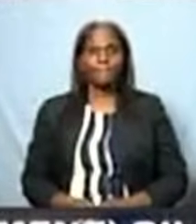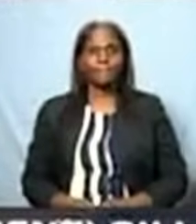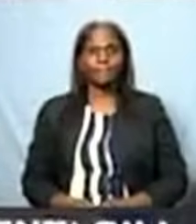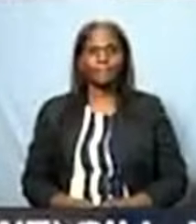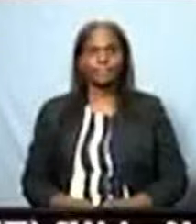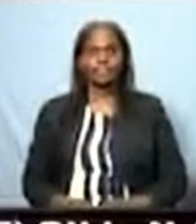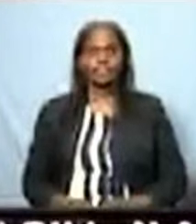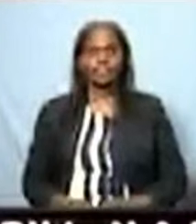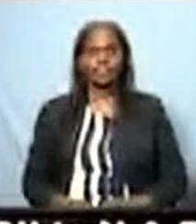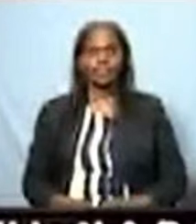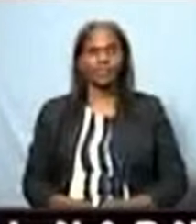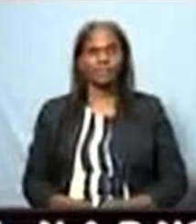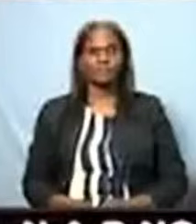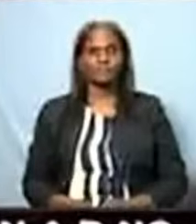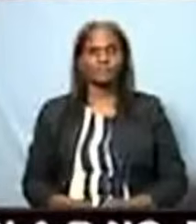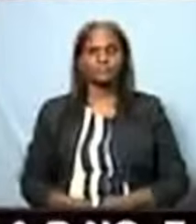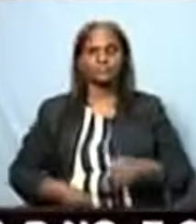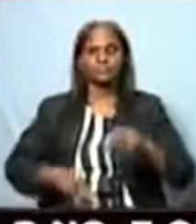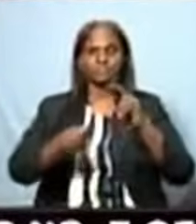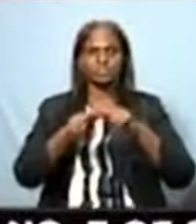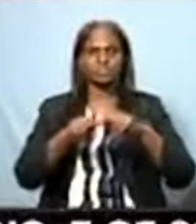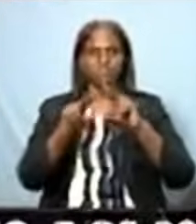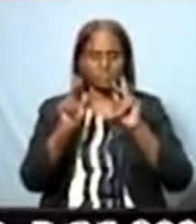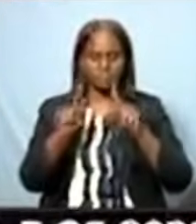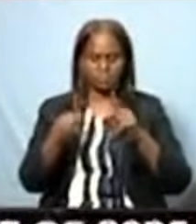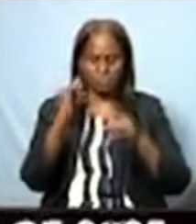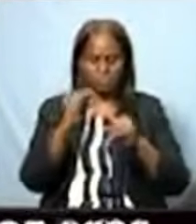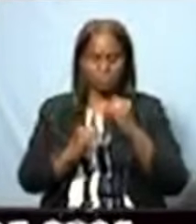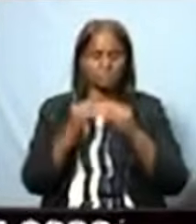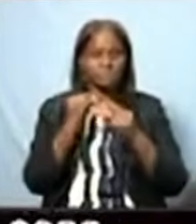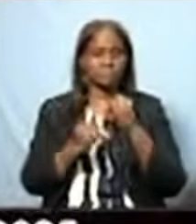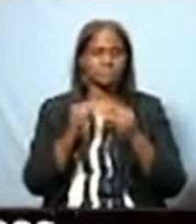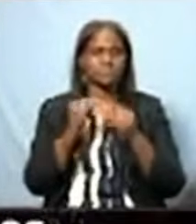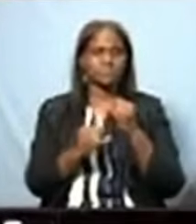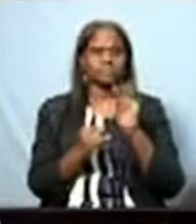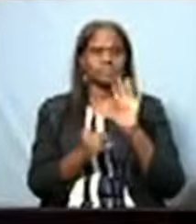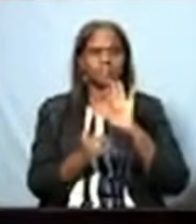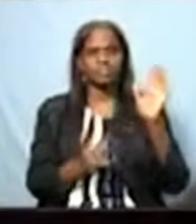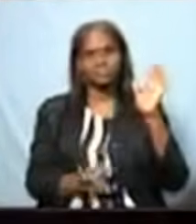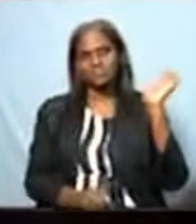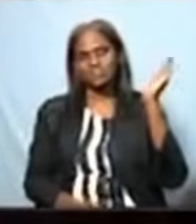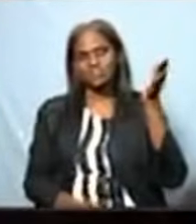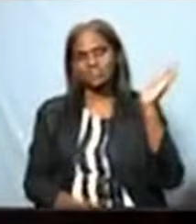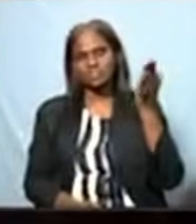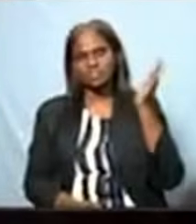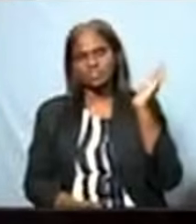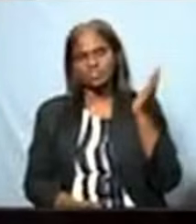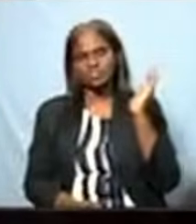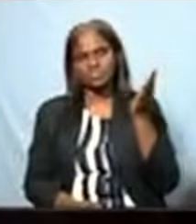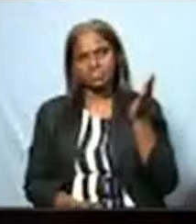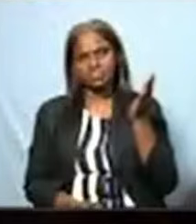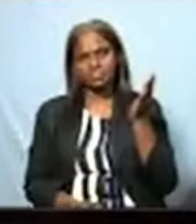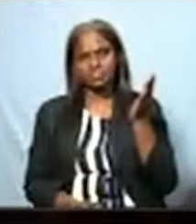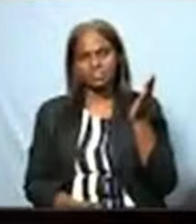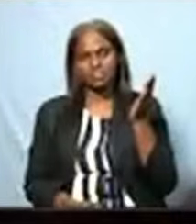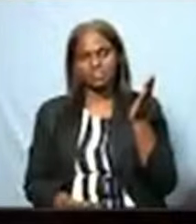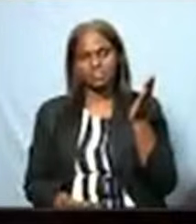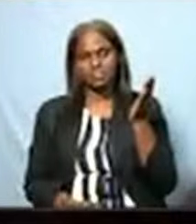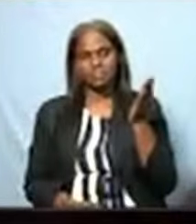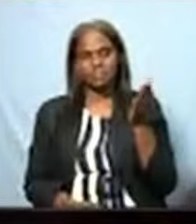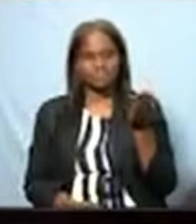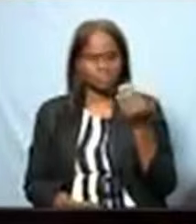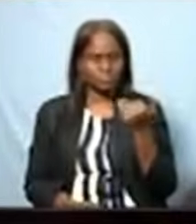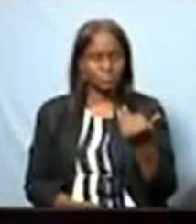Chairperson, the witness was winding down his presentation, and